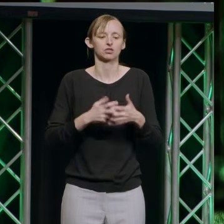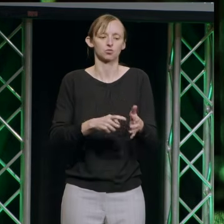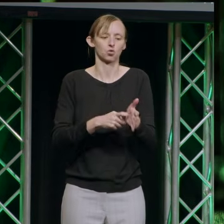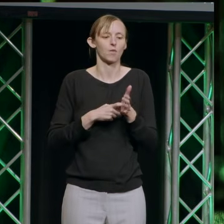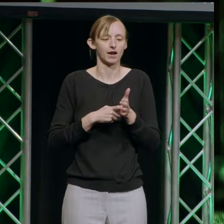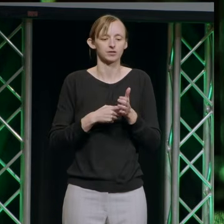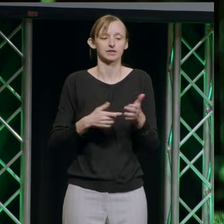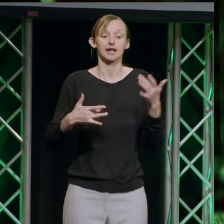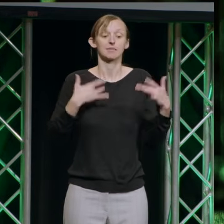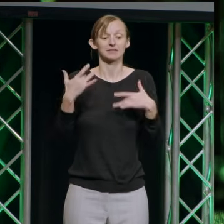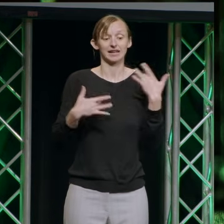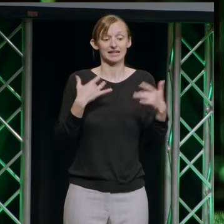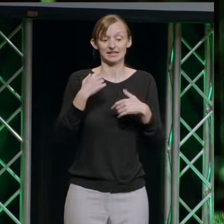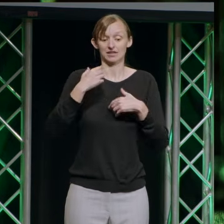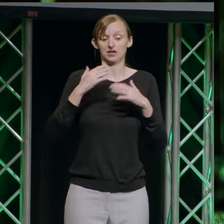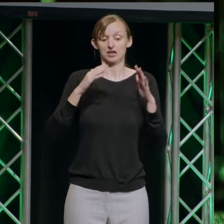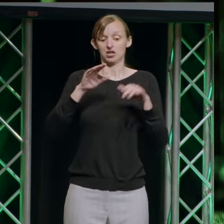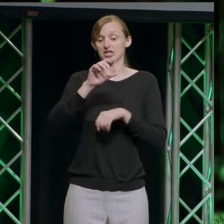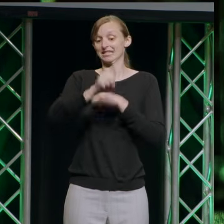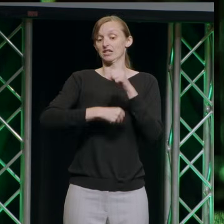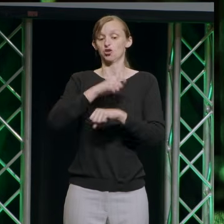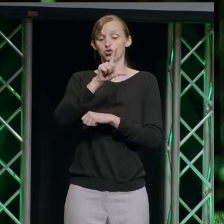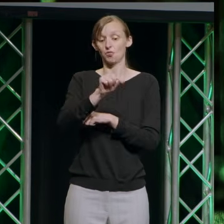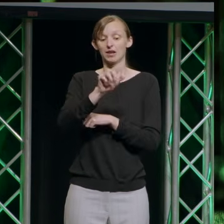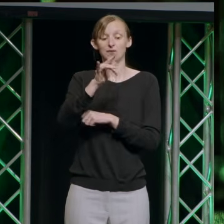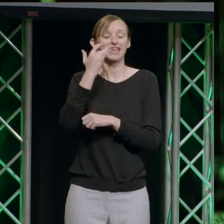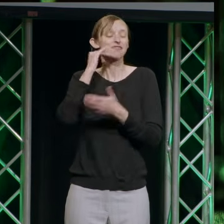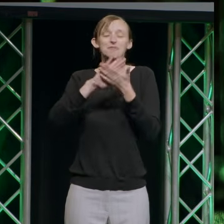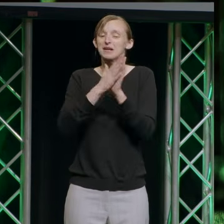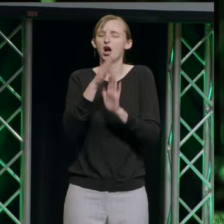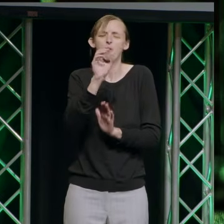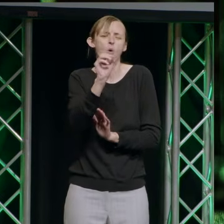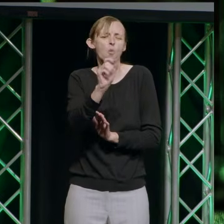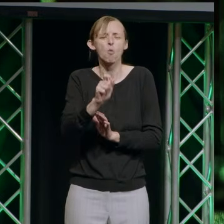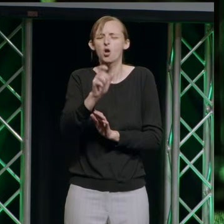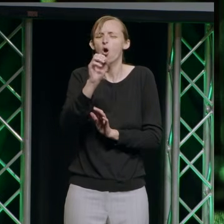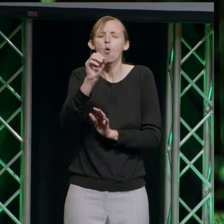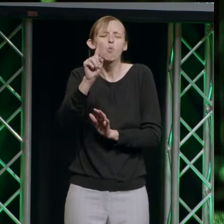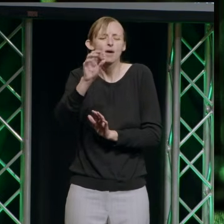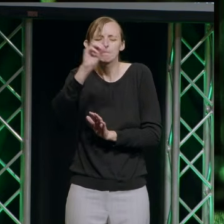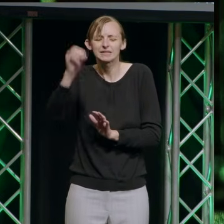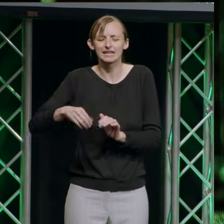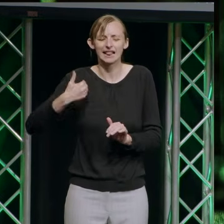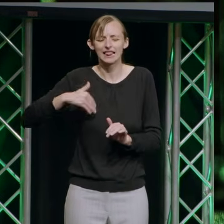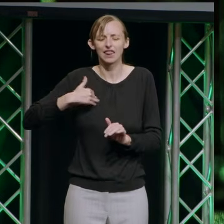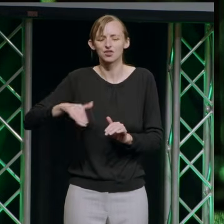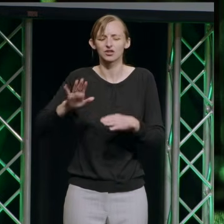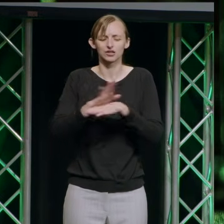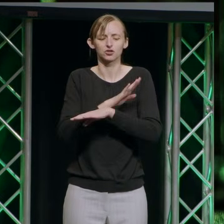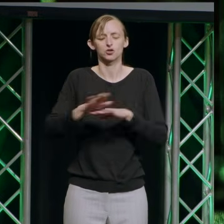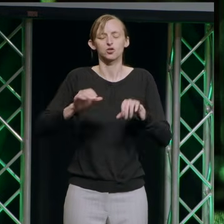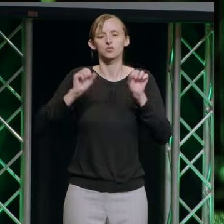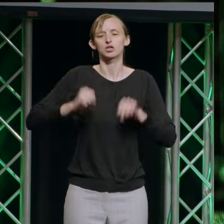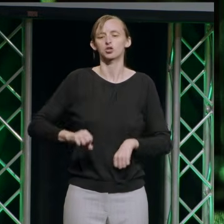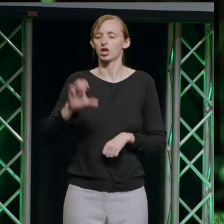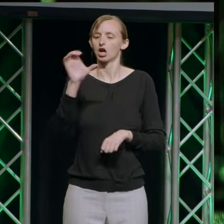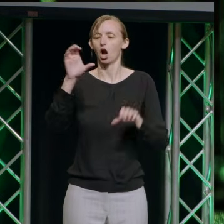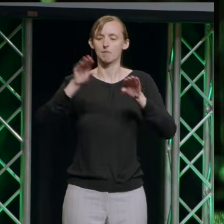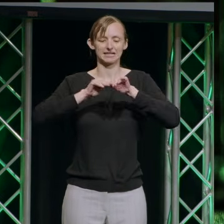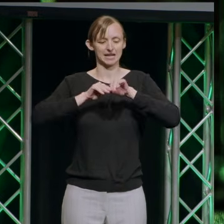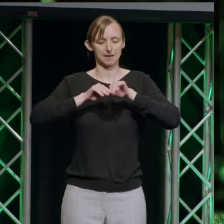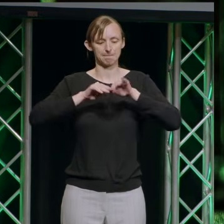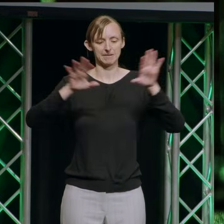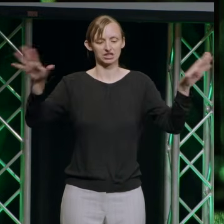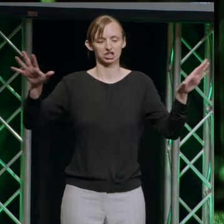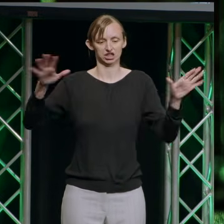And I'm excited to say by 2028, if we're just 0.01% of the leather industry, we could save the carbon emissions that would